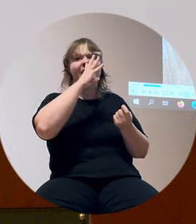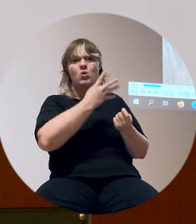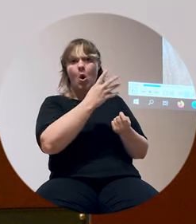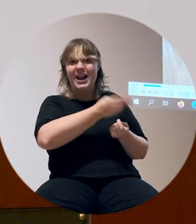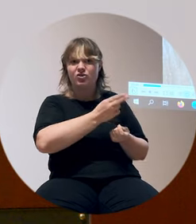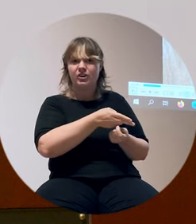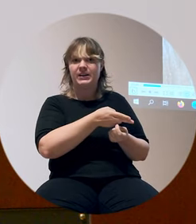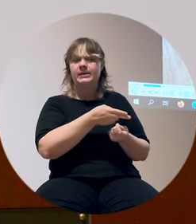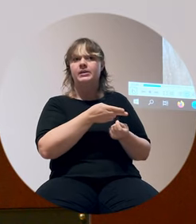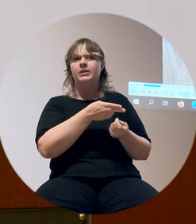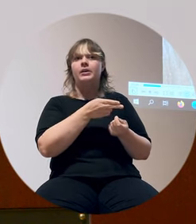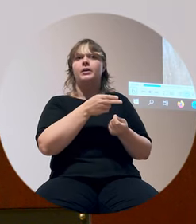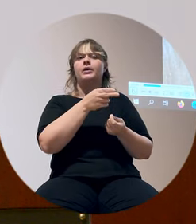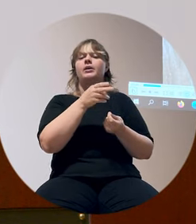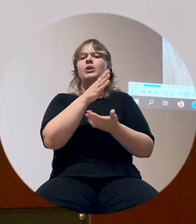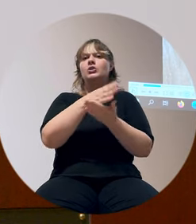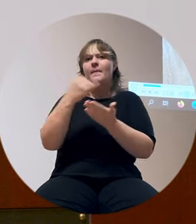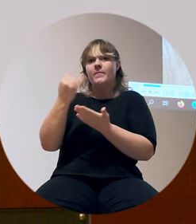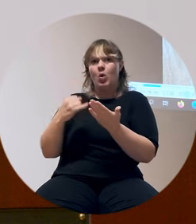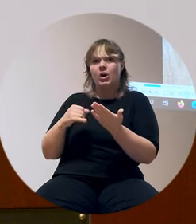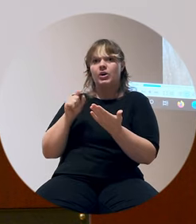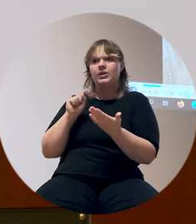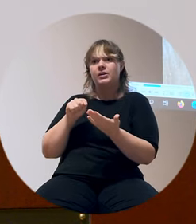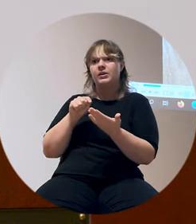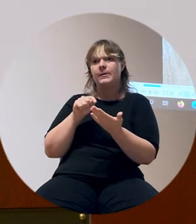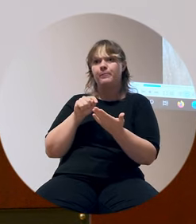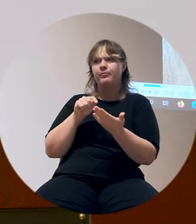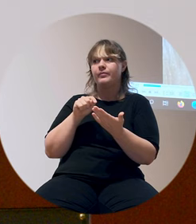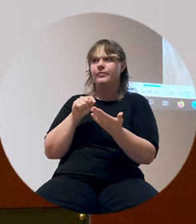histories. Some of the work speaks to